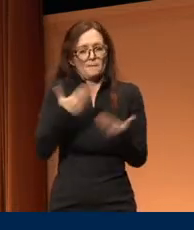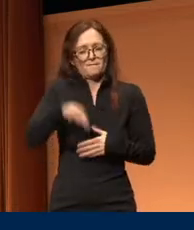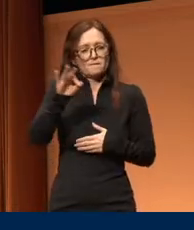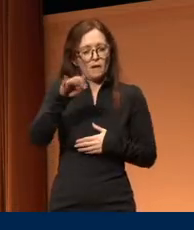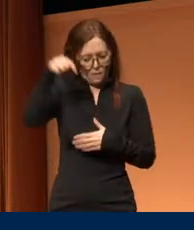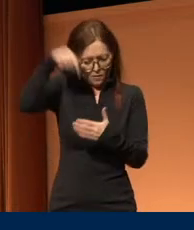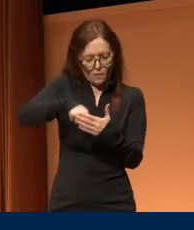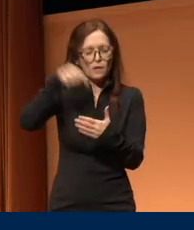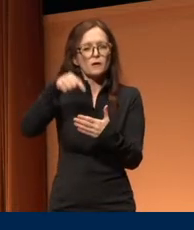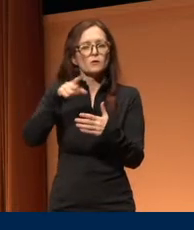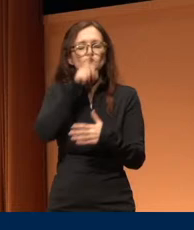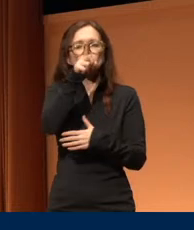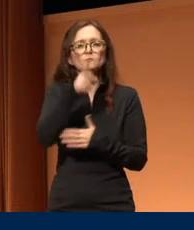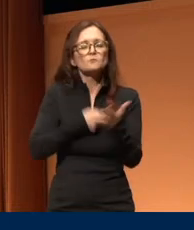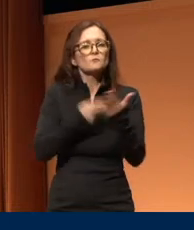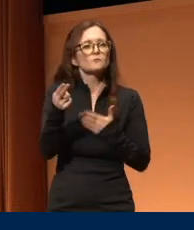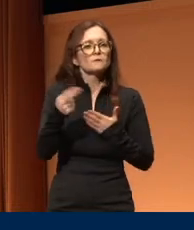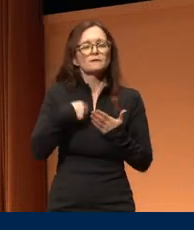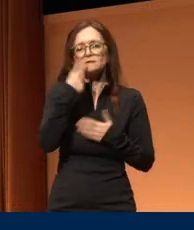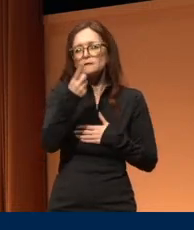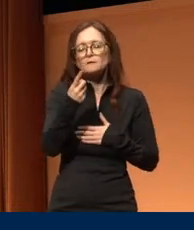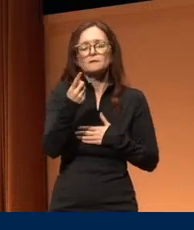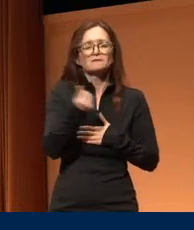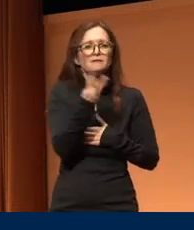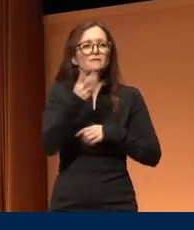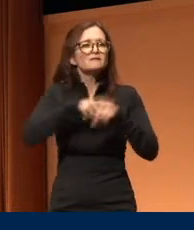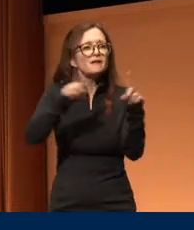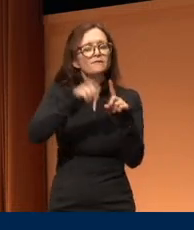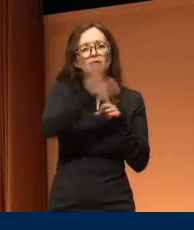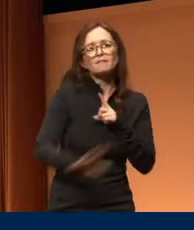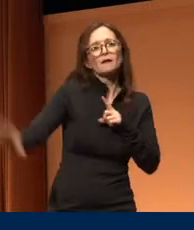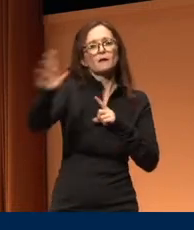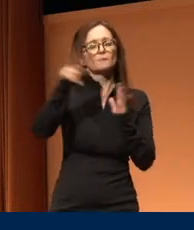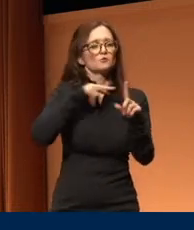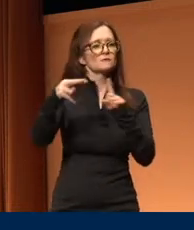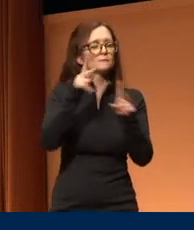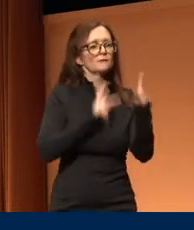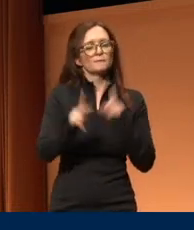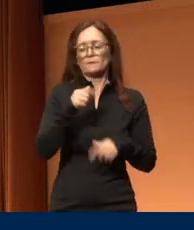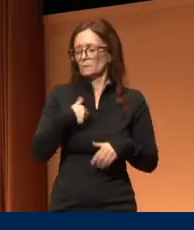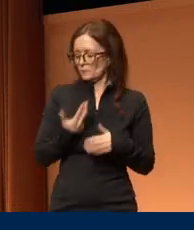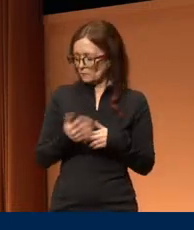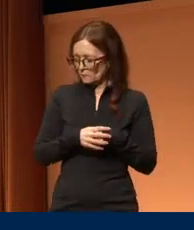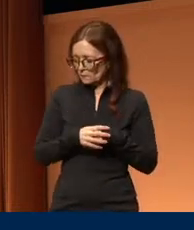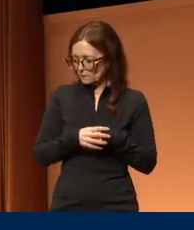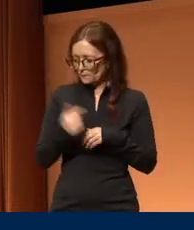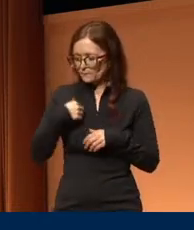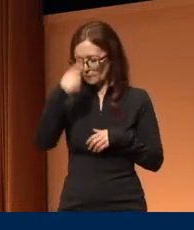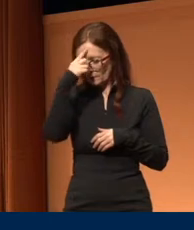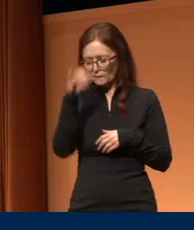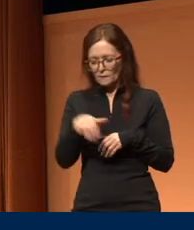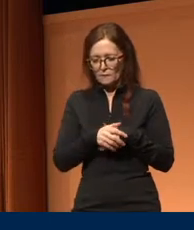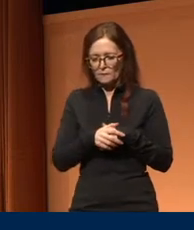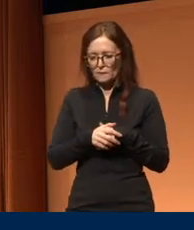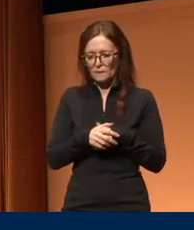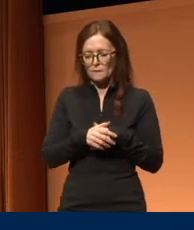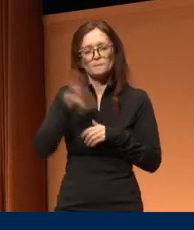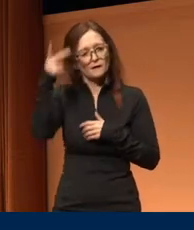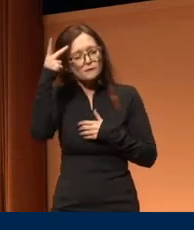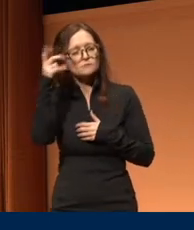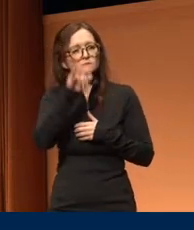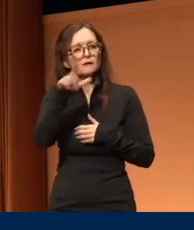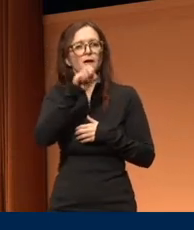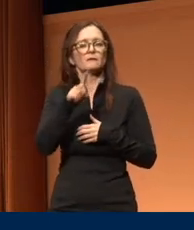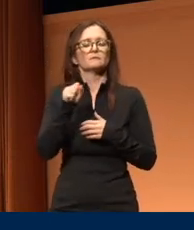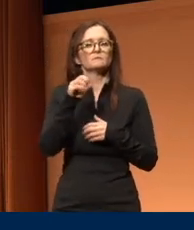wisdom, by tapping the many brains of the people. I was interested in the purely epistemic or cognitive side of